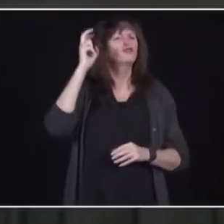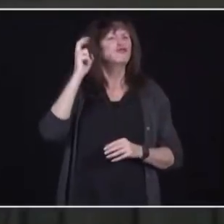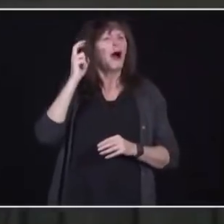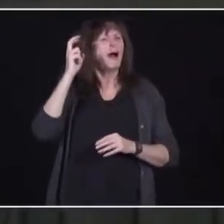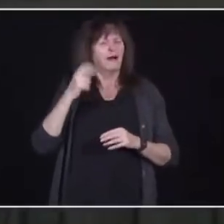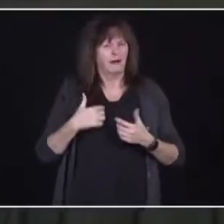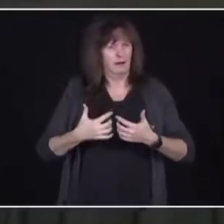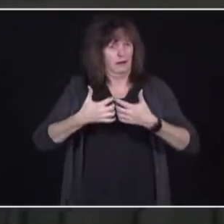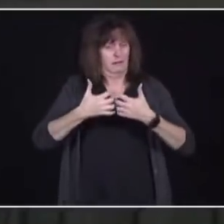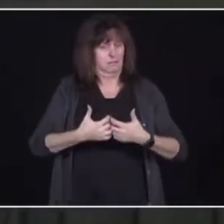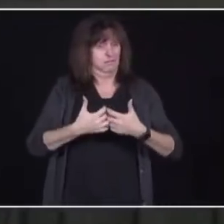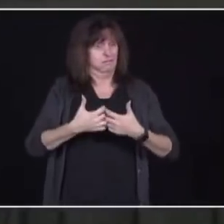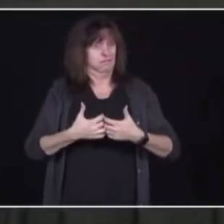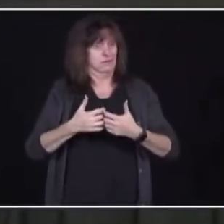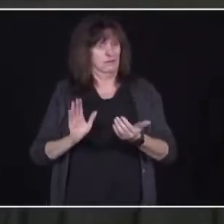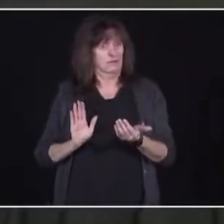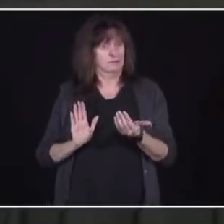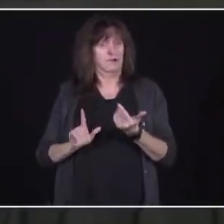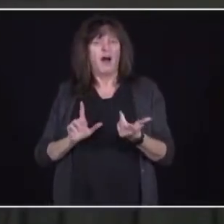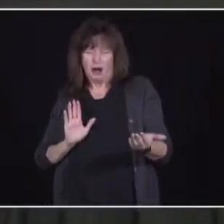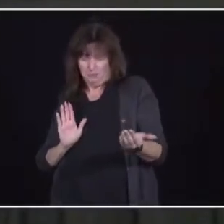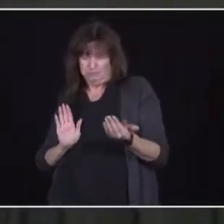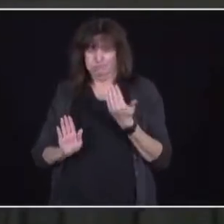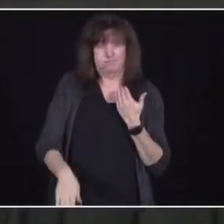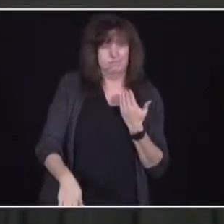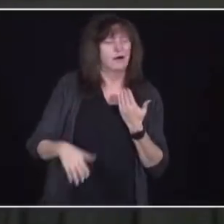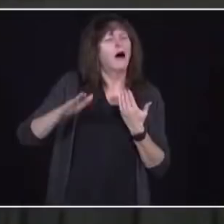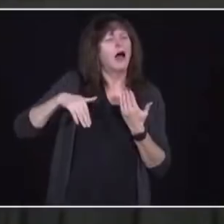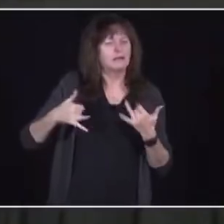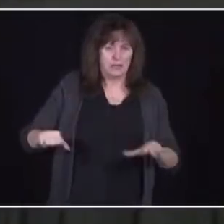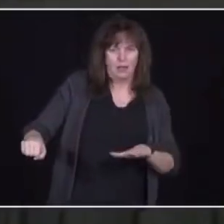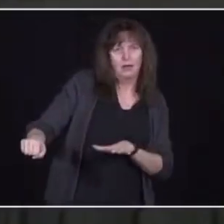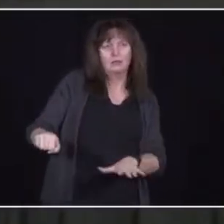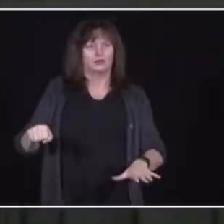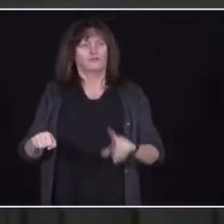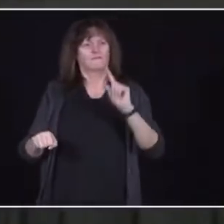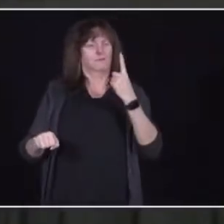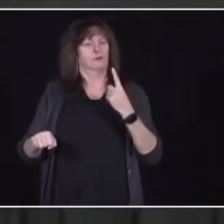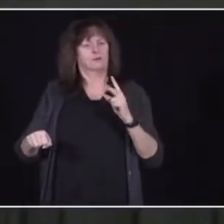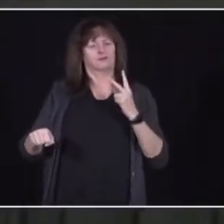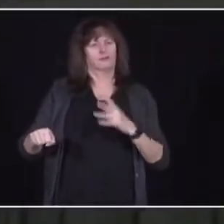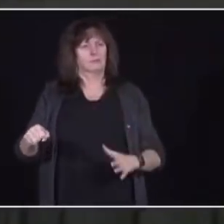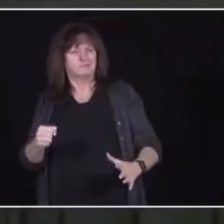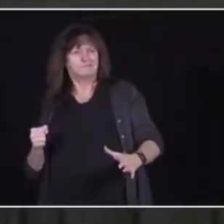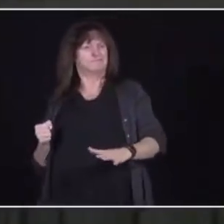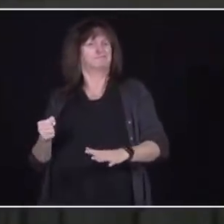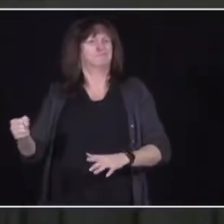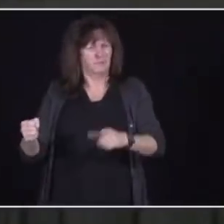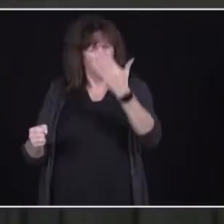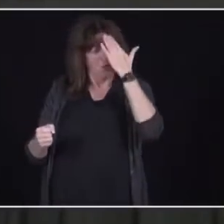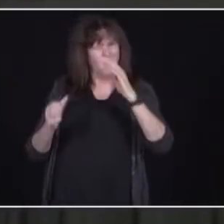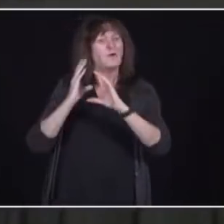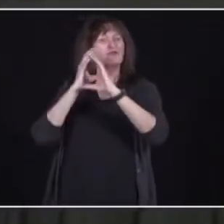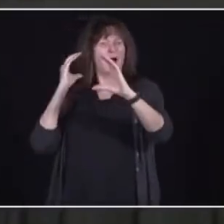on the accelerator yet, and we're only in about second or third gear out of 24 gears to go. and we've already got this immense capacity, which we